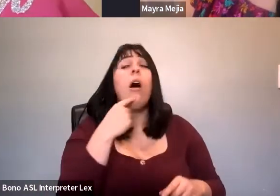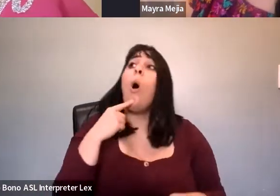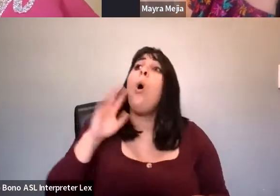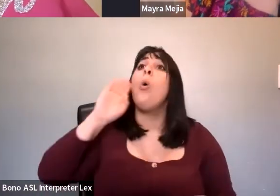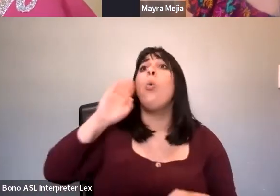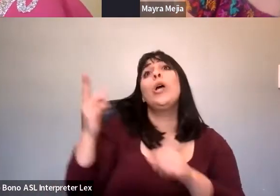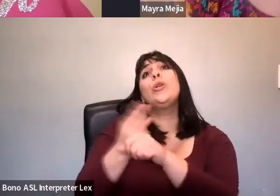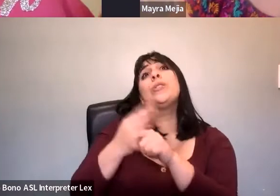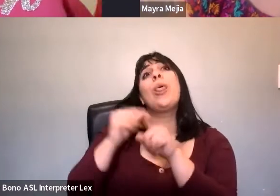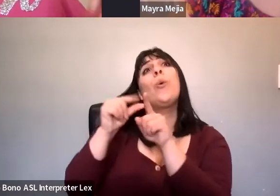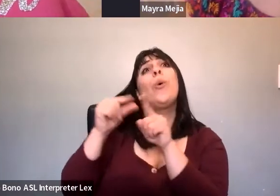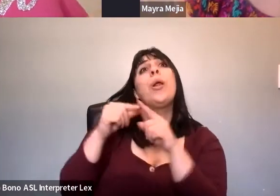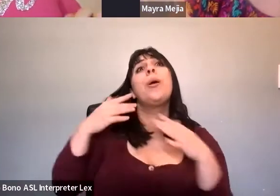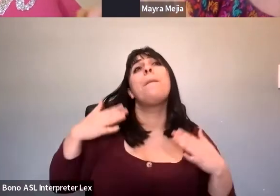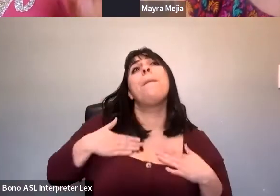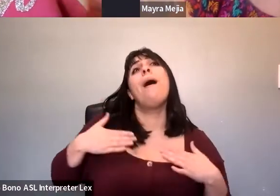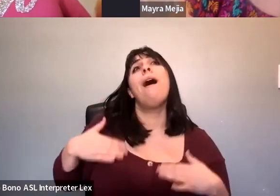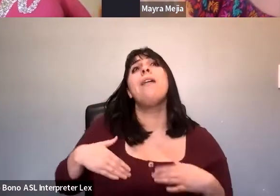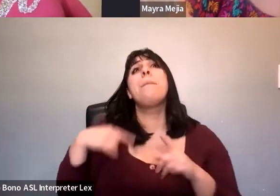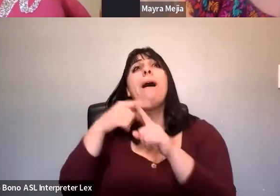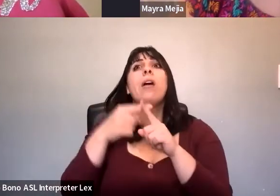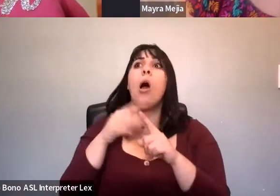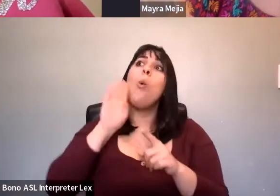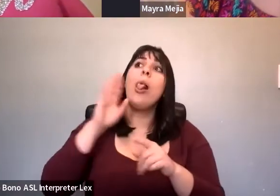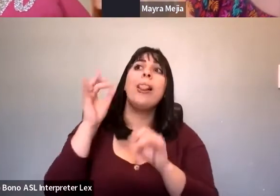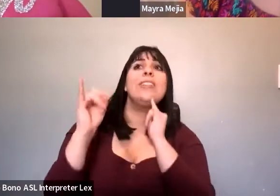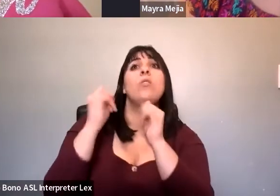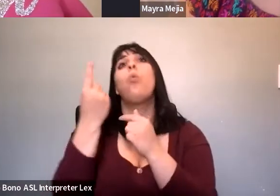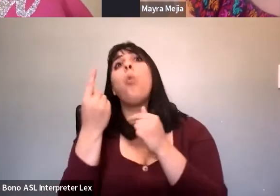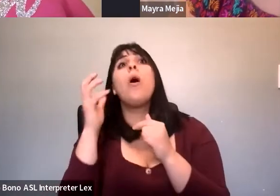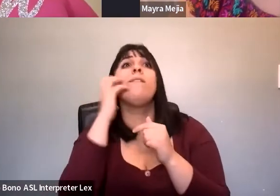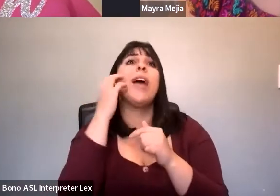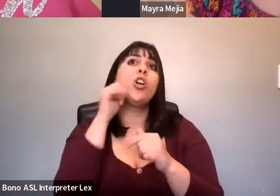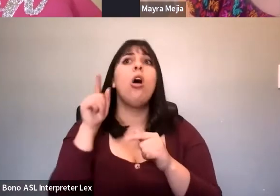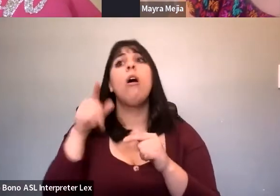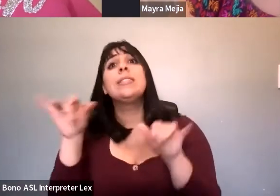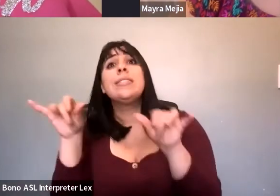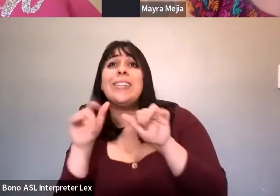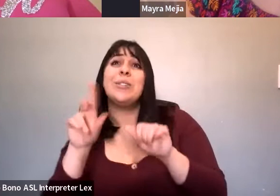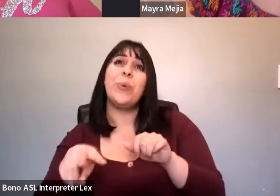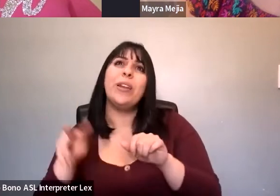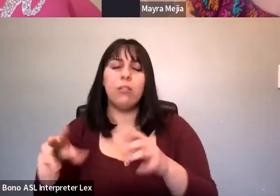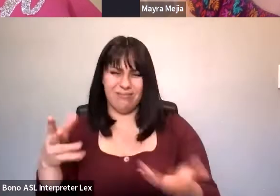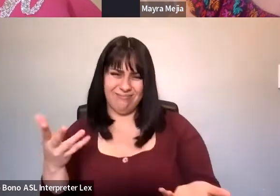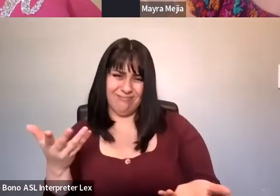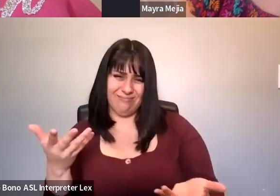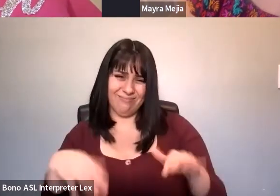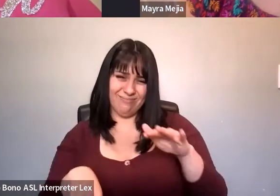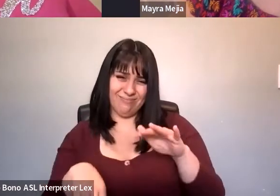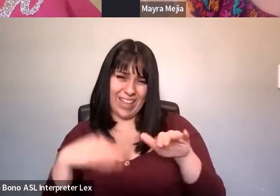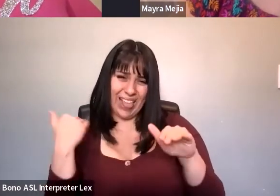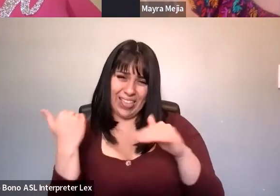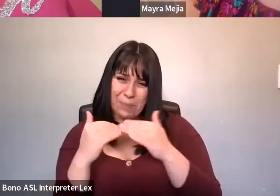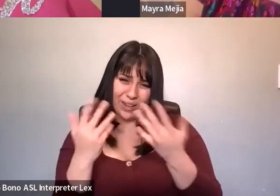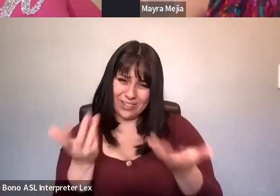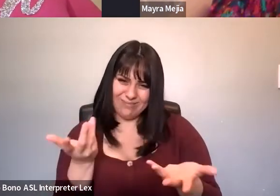article, or we're gonna interview one fat girl who's a size 22. I don't know, what do you